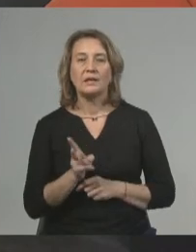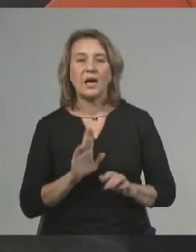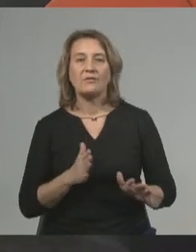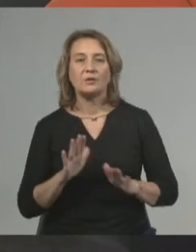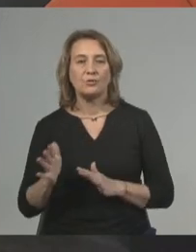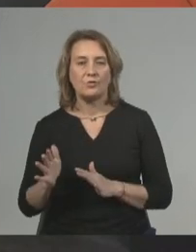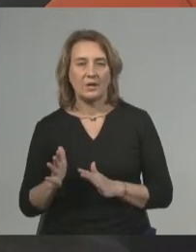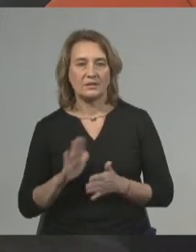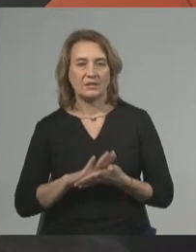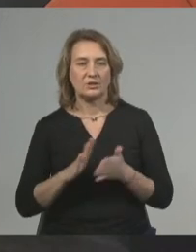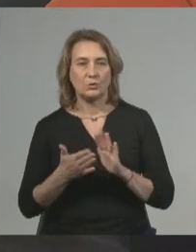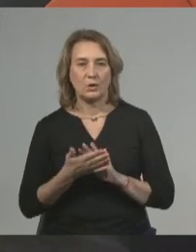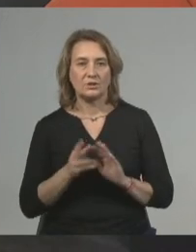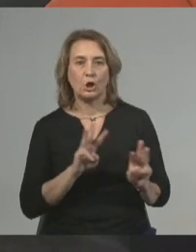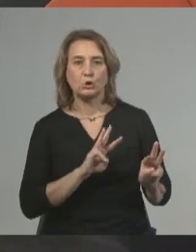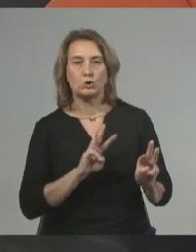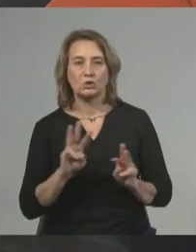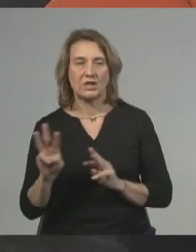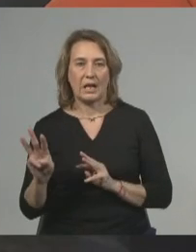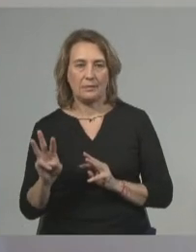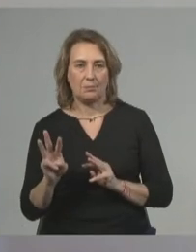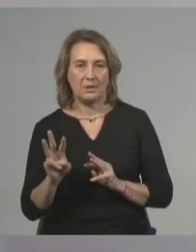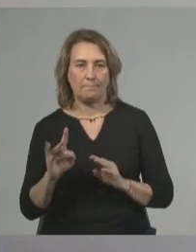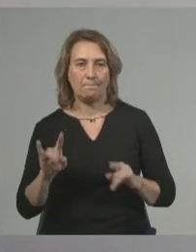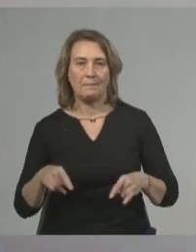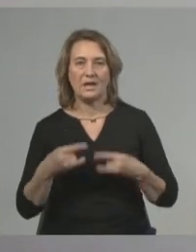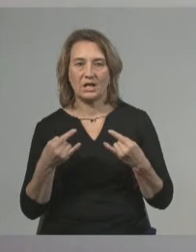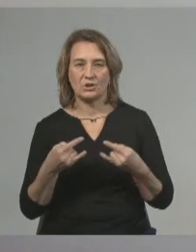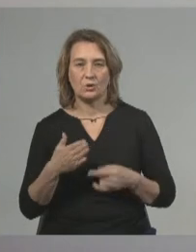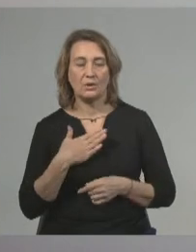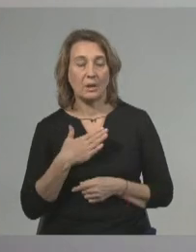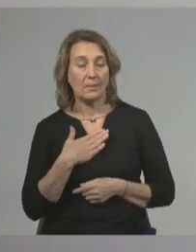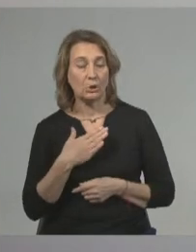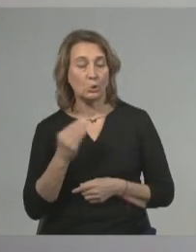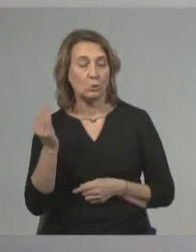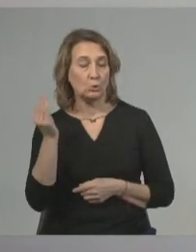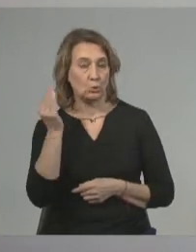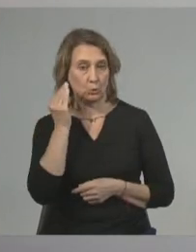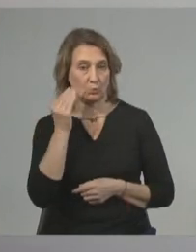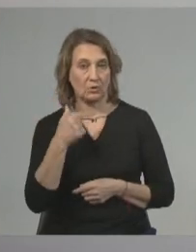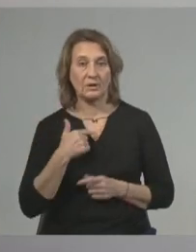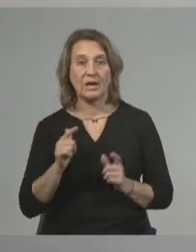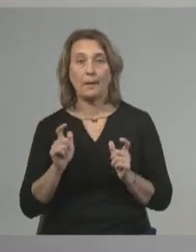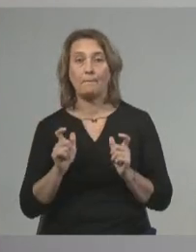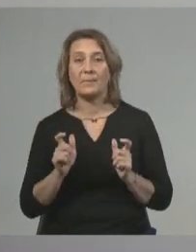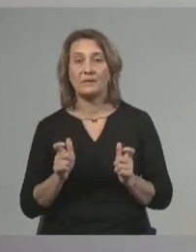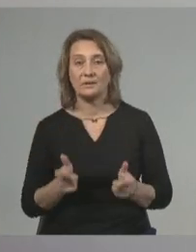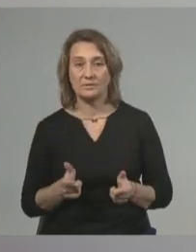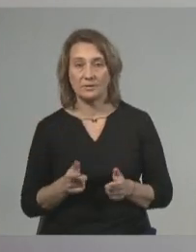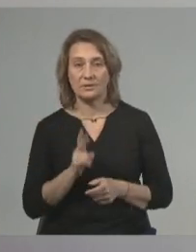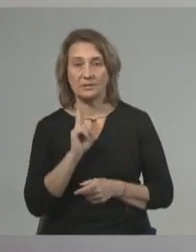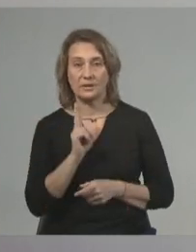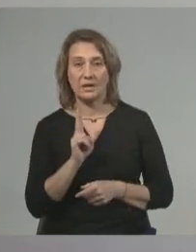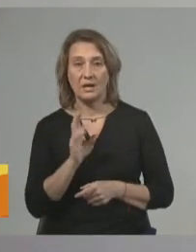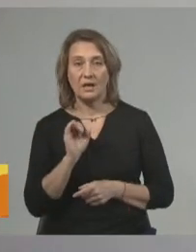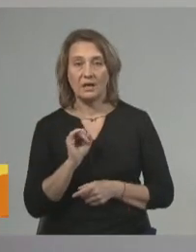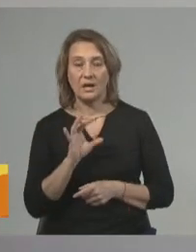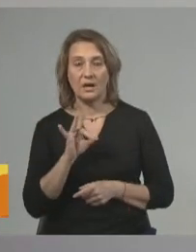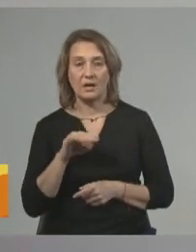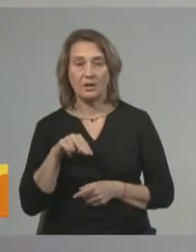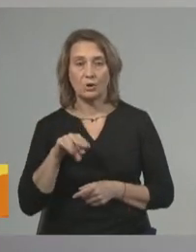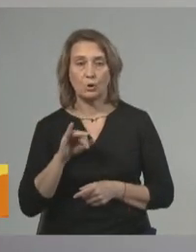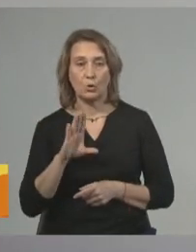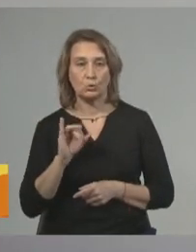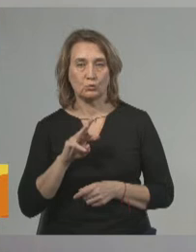well i think that in a in a similar vein to carlos uh i mean the primary and or the first thing that we would